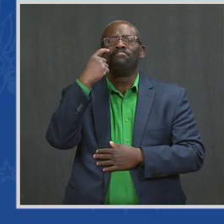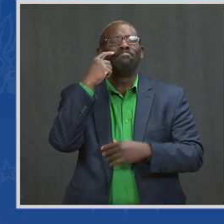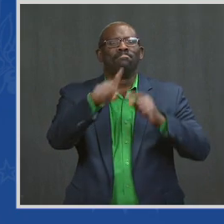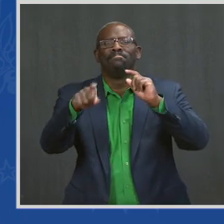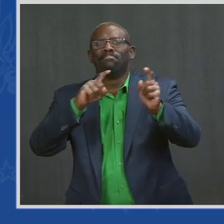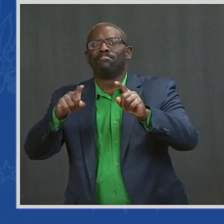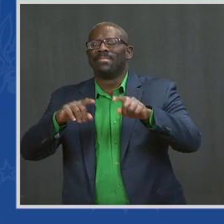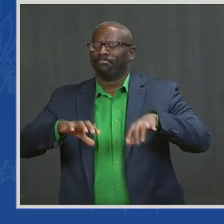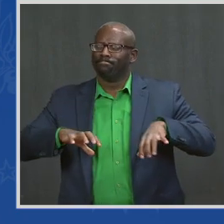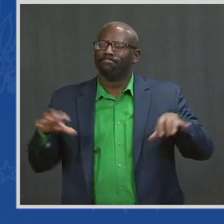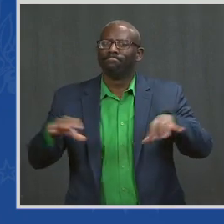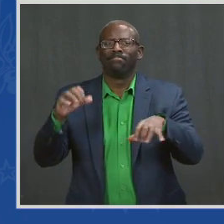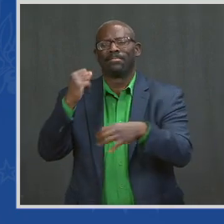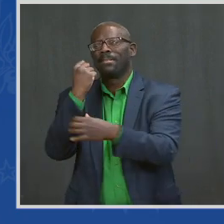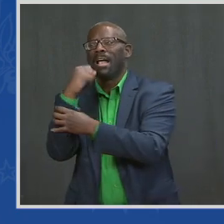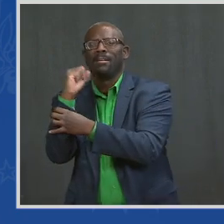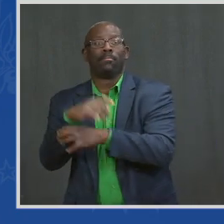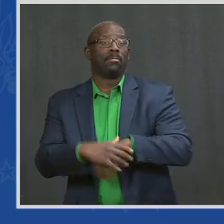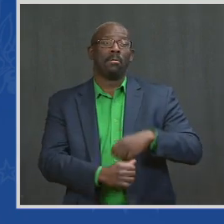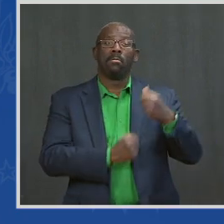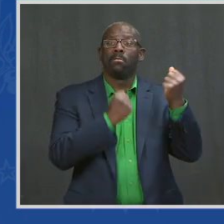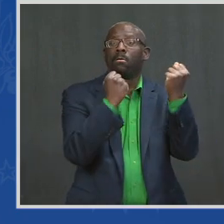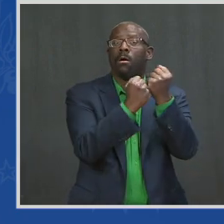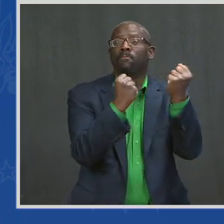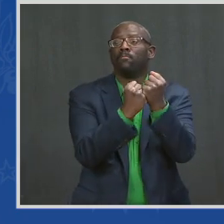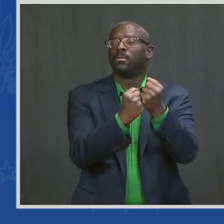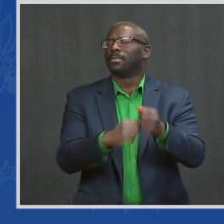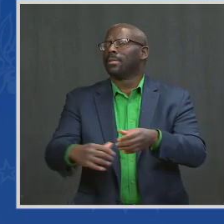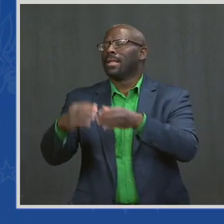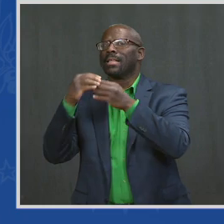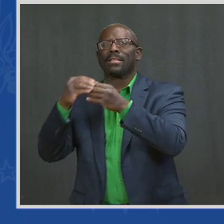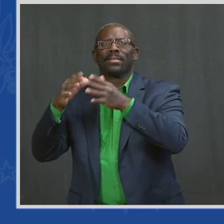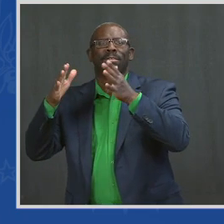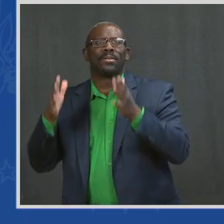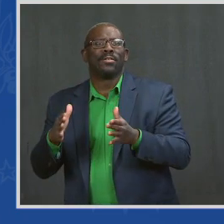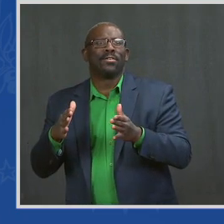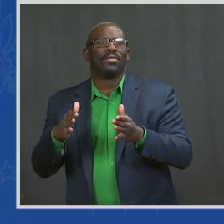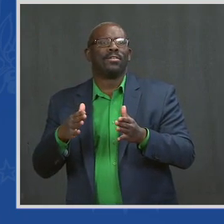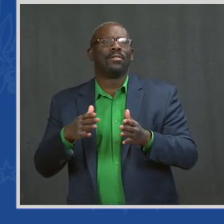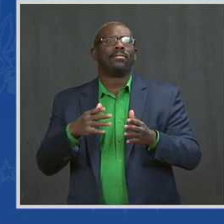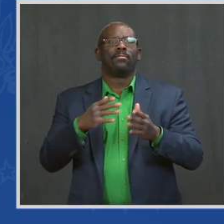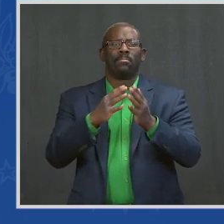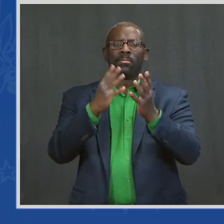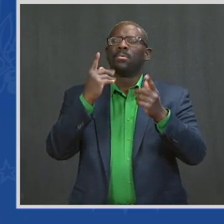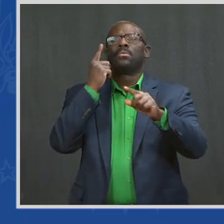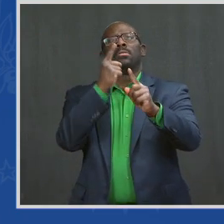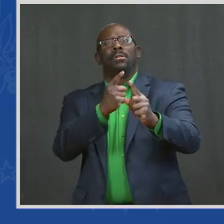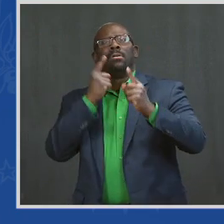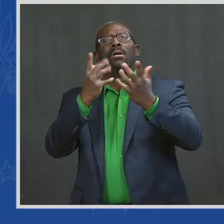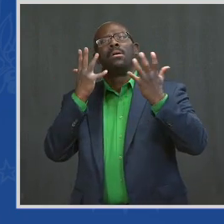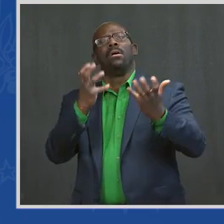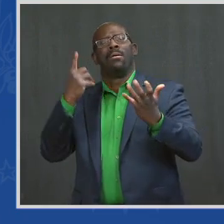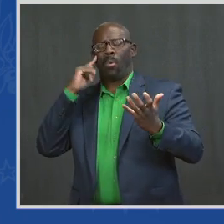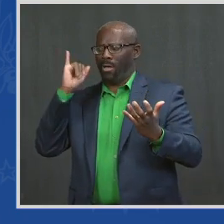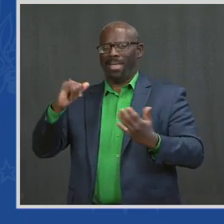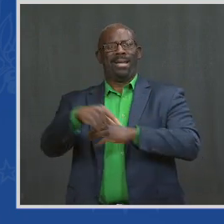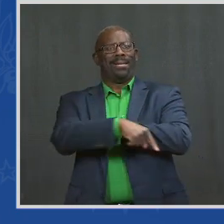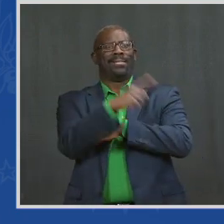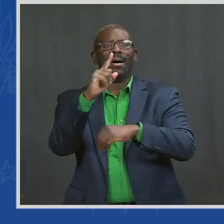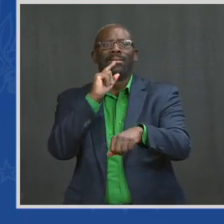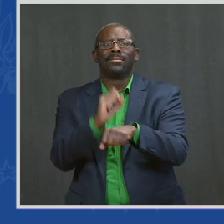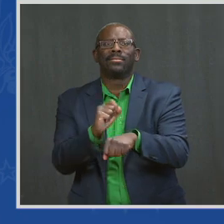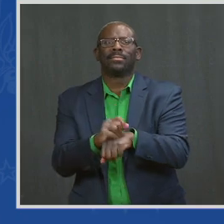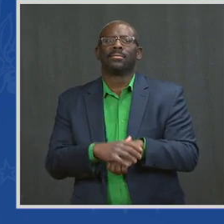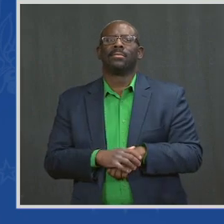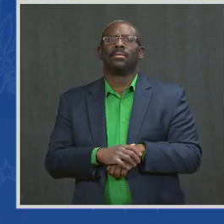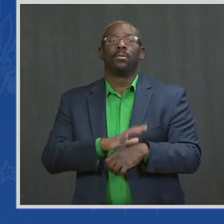the leaders who have been calling for this day for so long, including the one and only Miss Opal